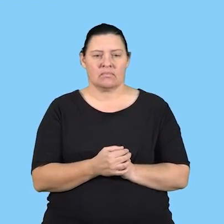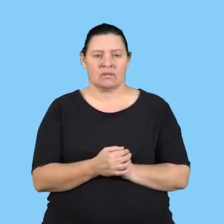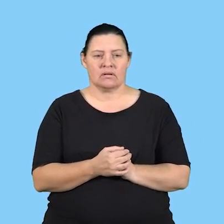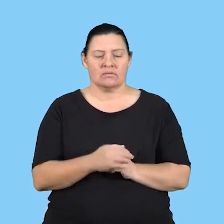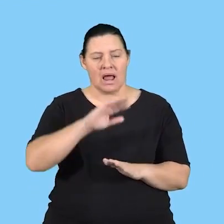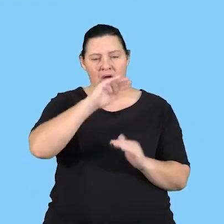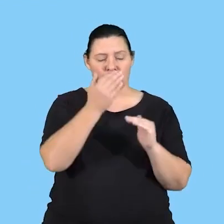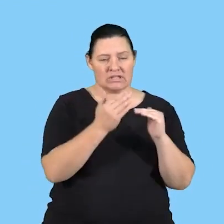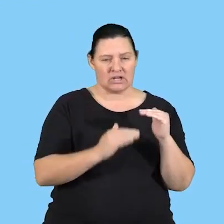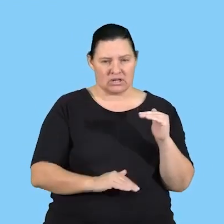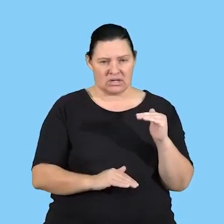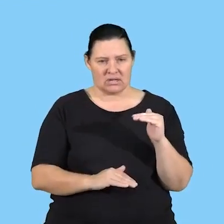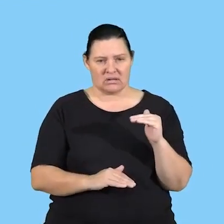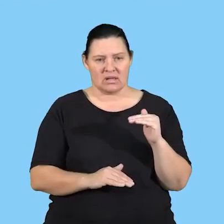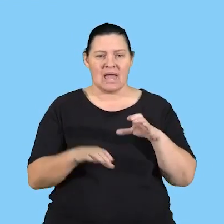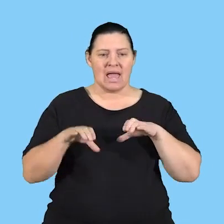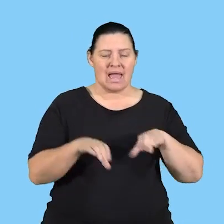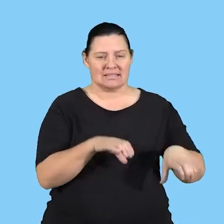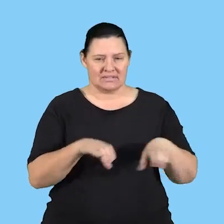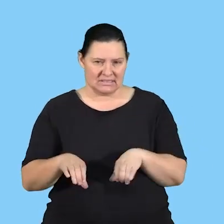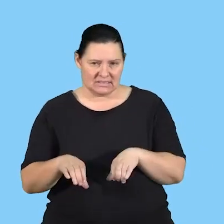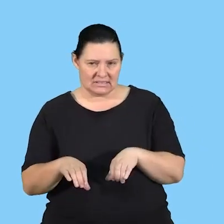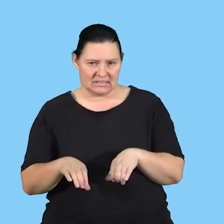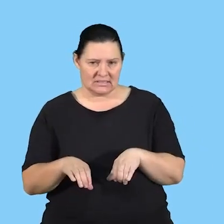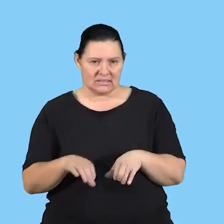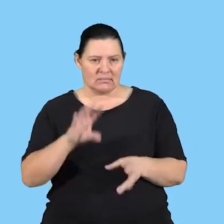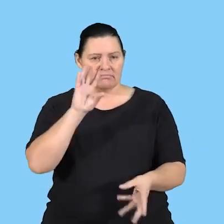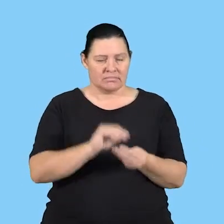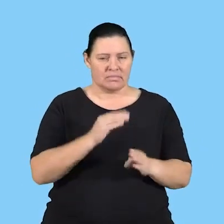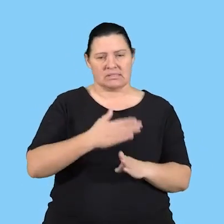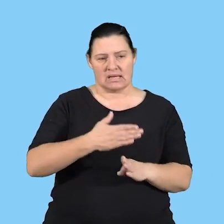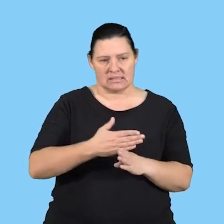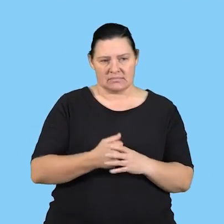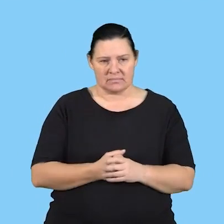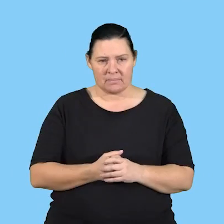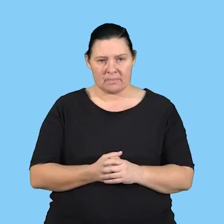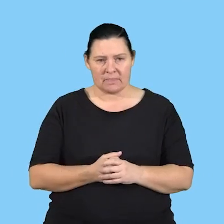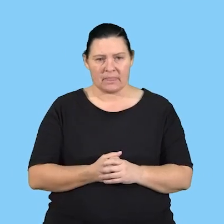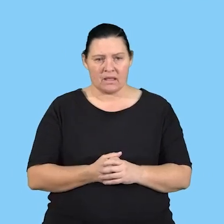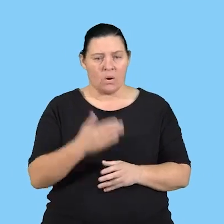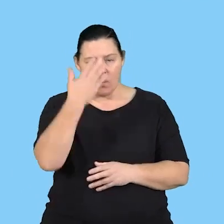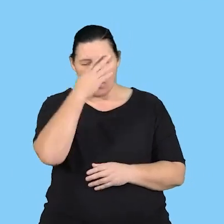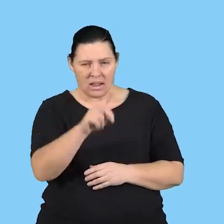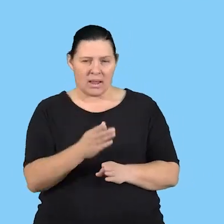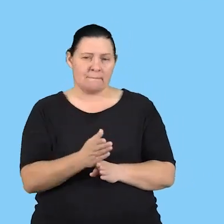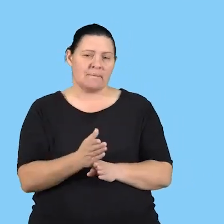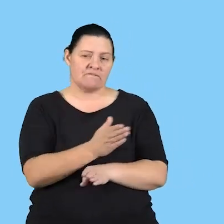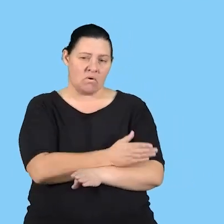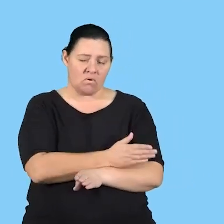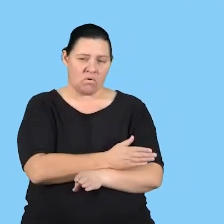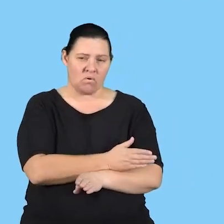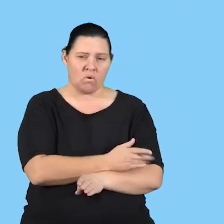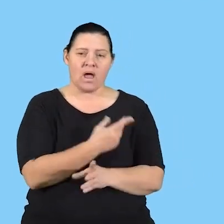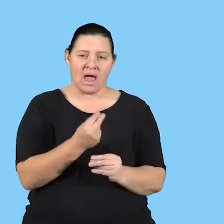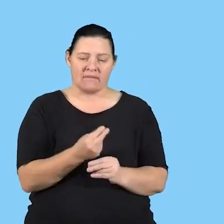dramatic reduction in activities that make up a task. As you know, we previously